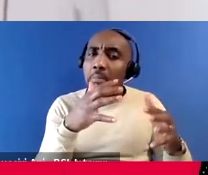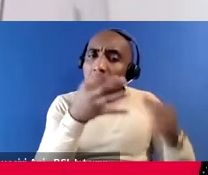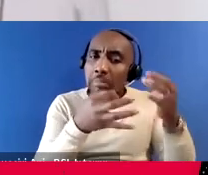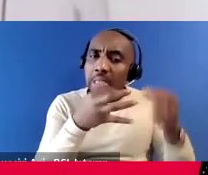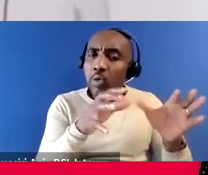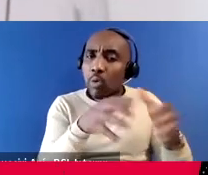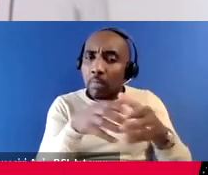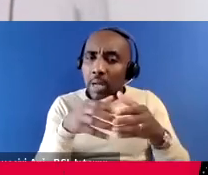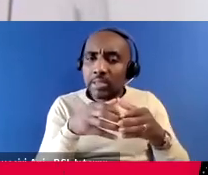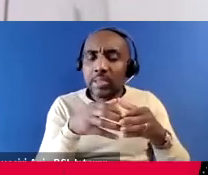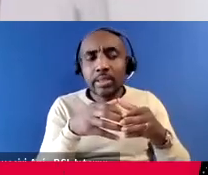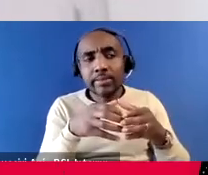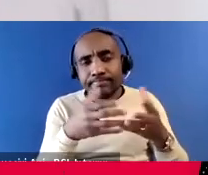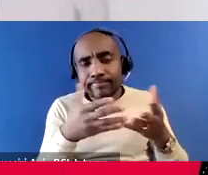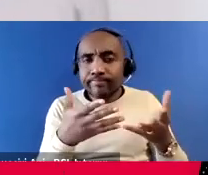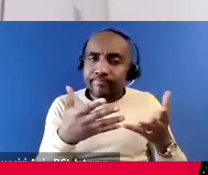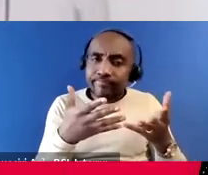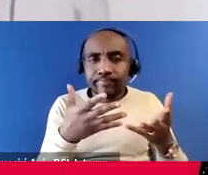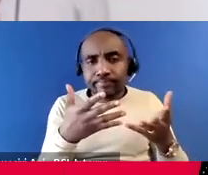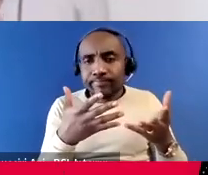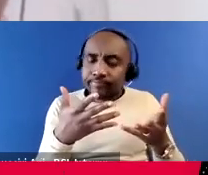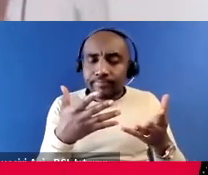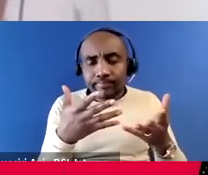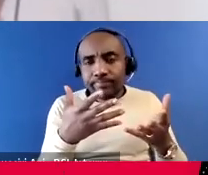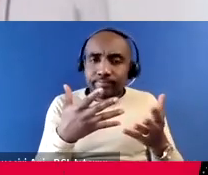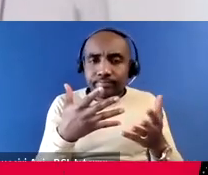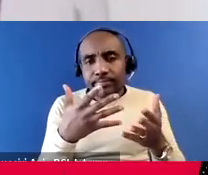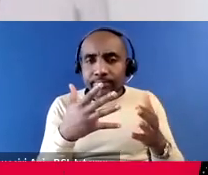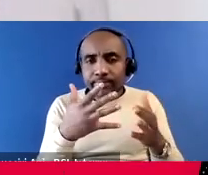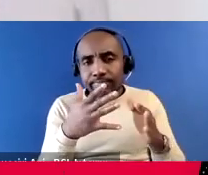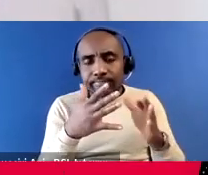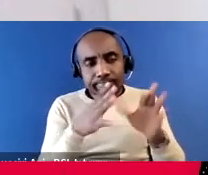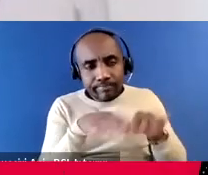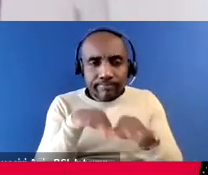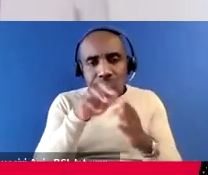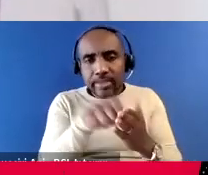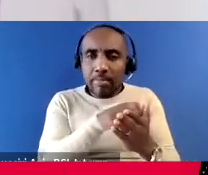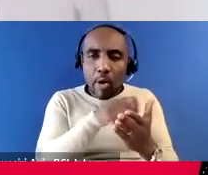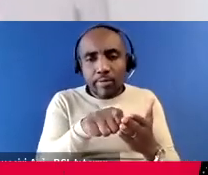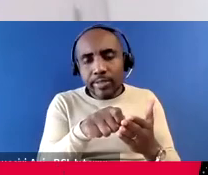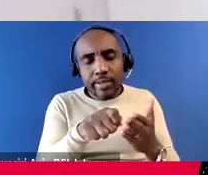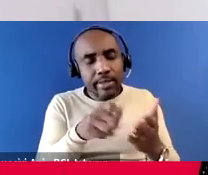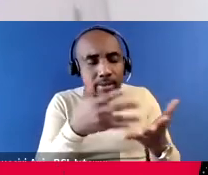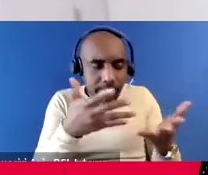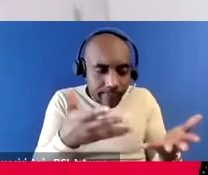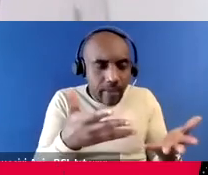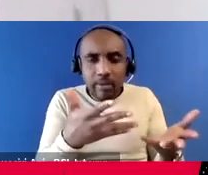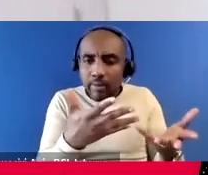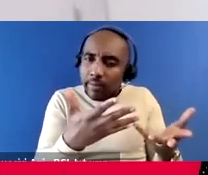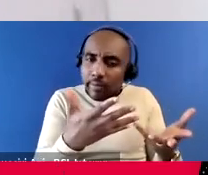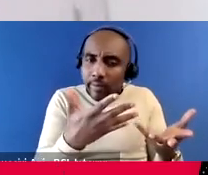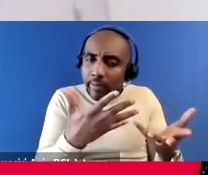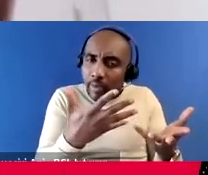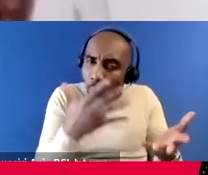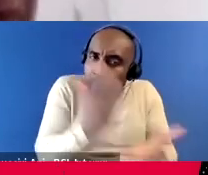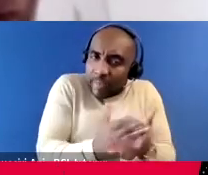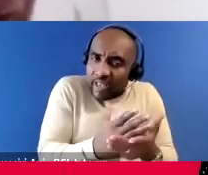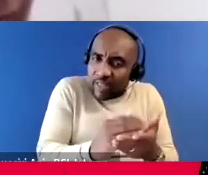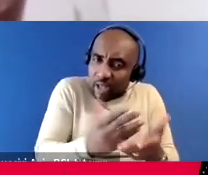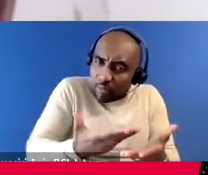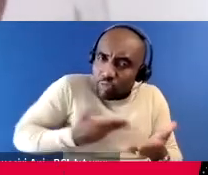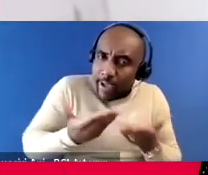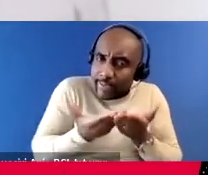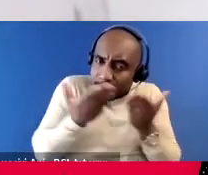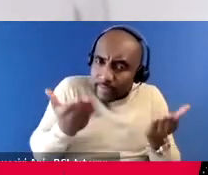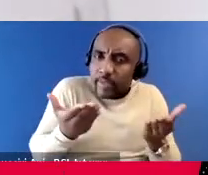accountability. So I think identifying who your MP is, whether they are involved in any of the committees